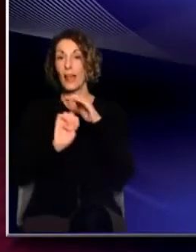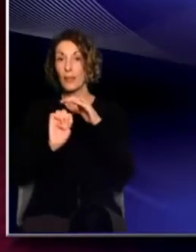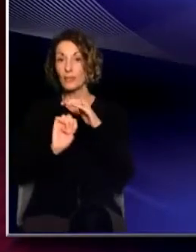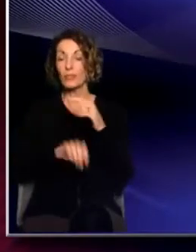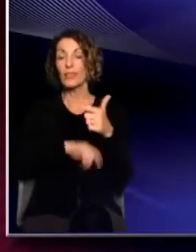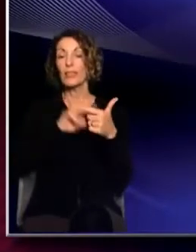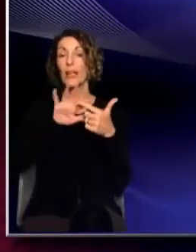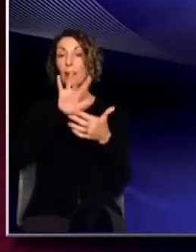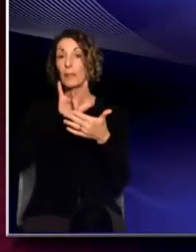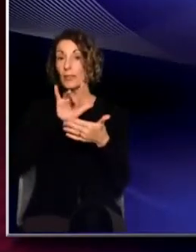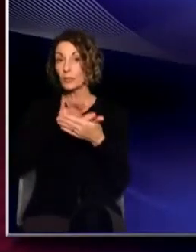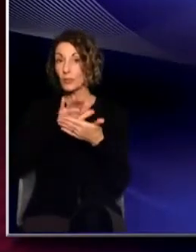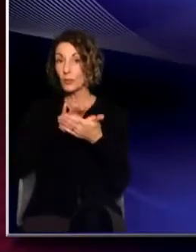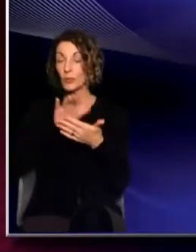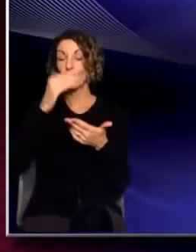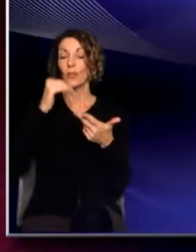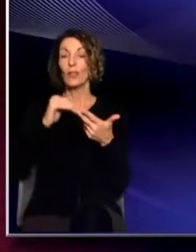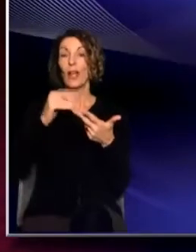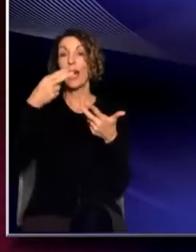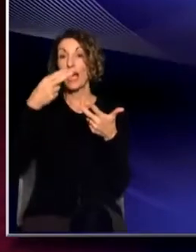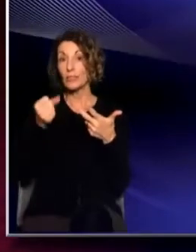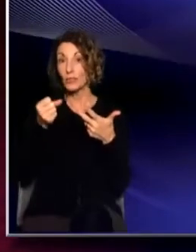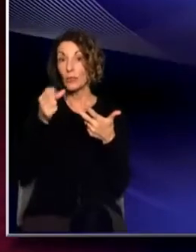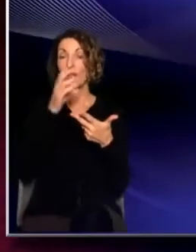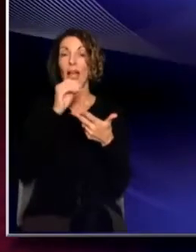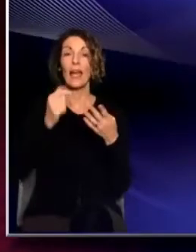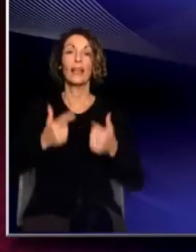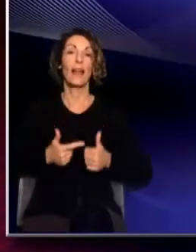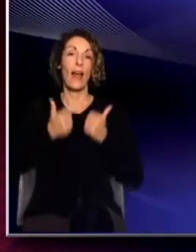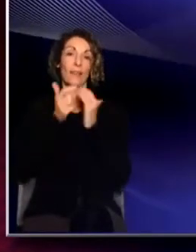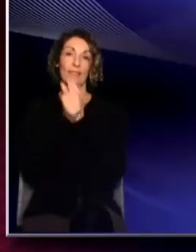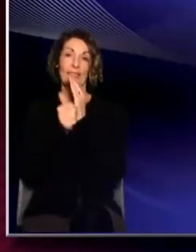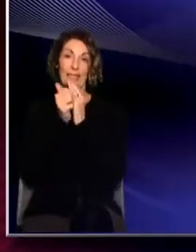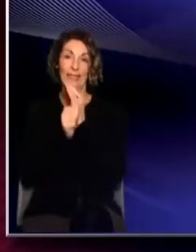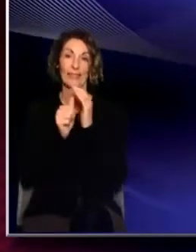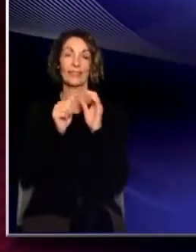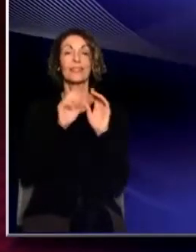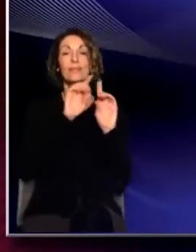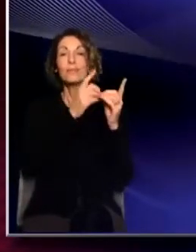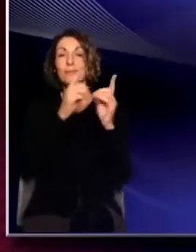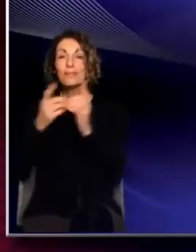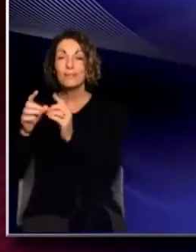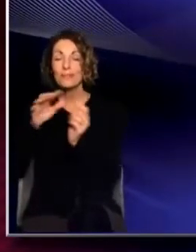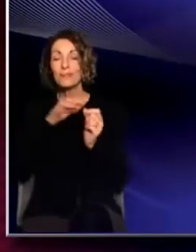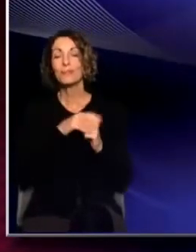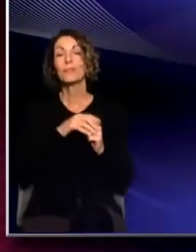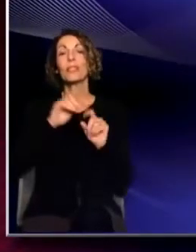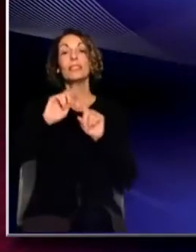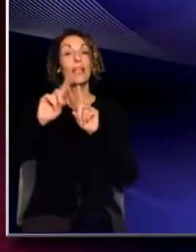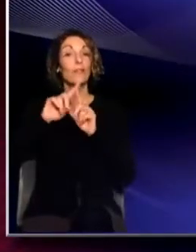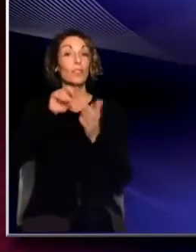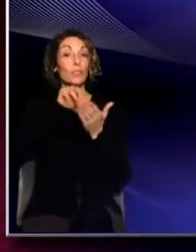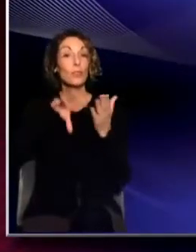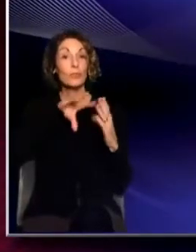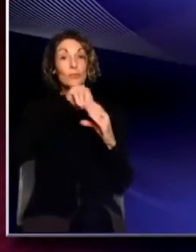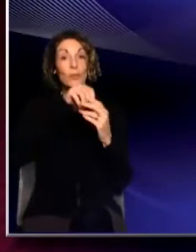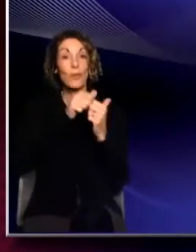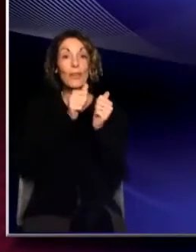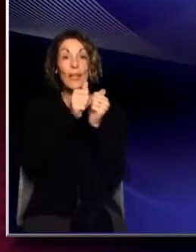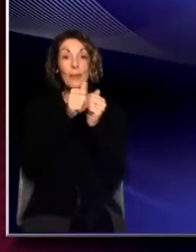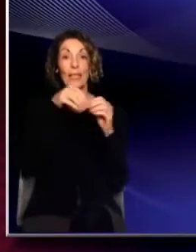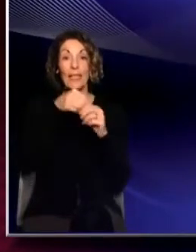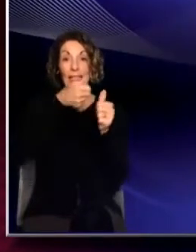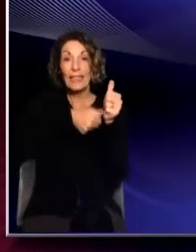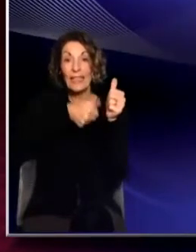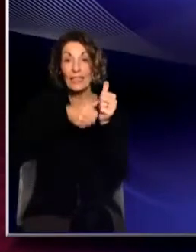school, and life skills division. We had different students competing in those divisions. Gallaudet received